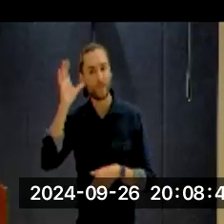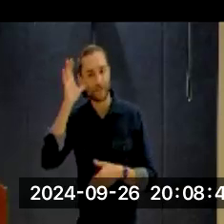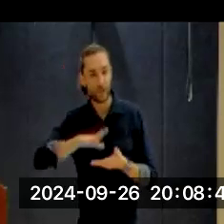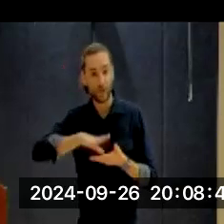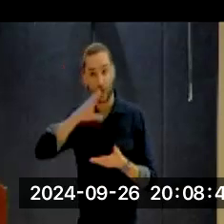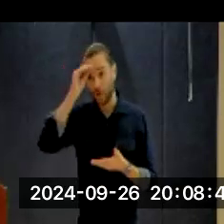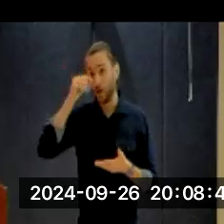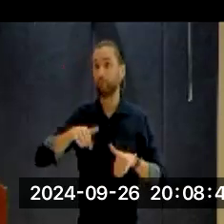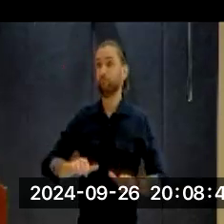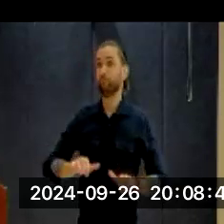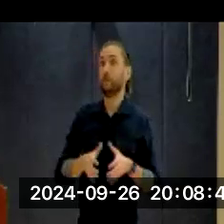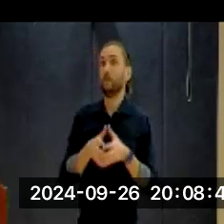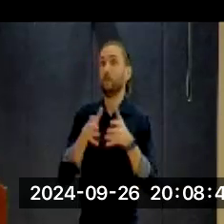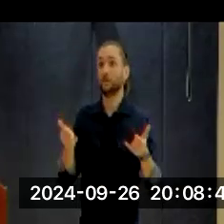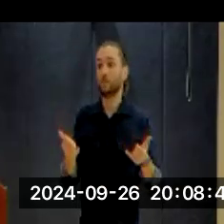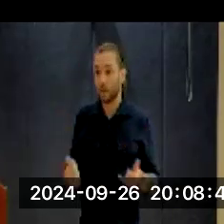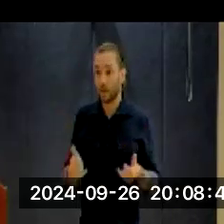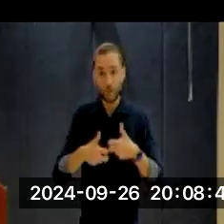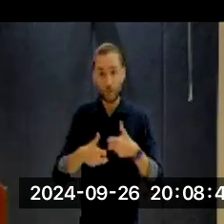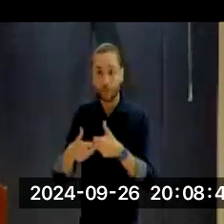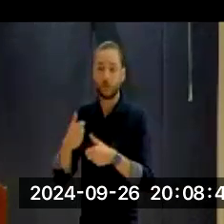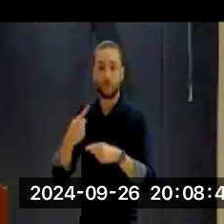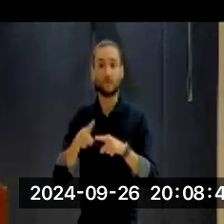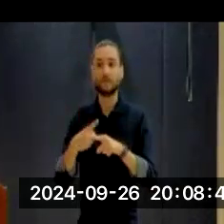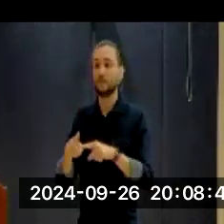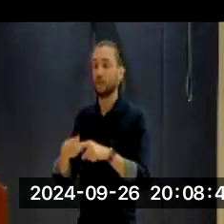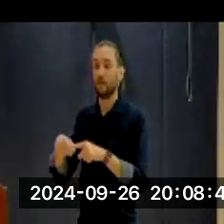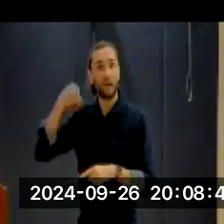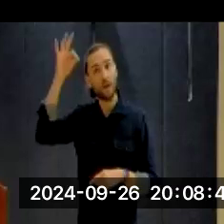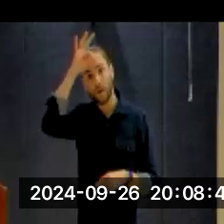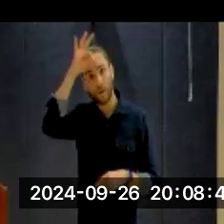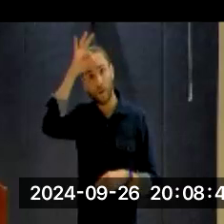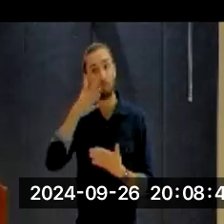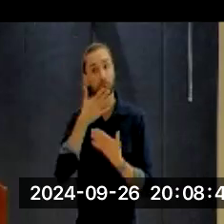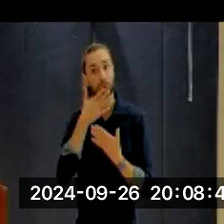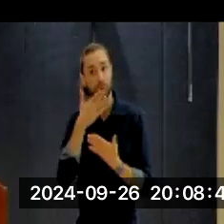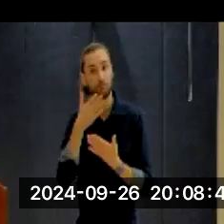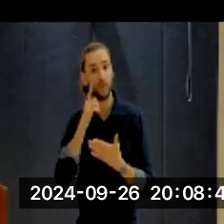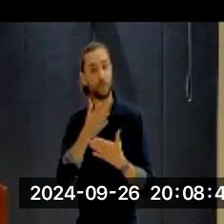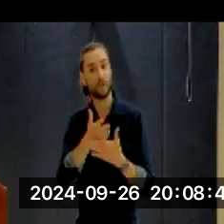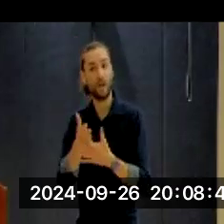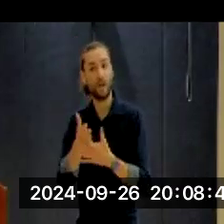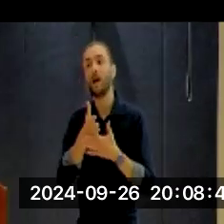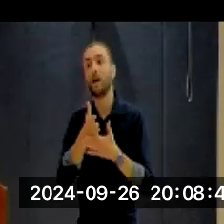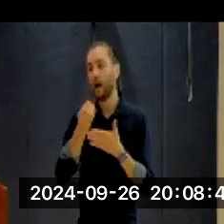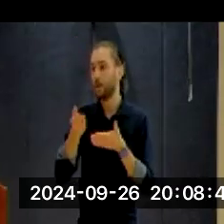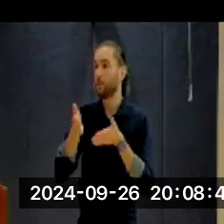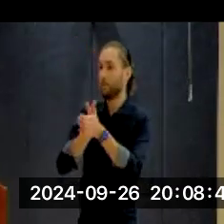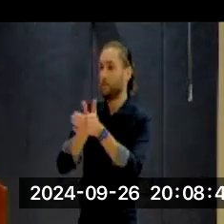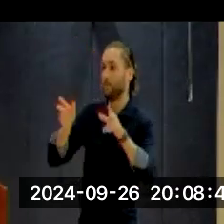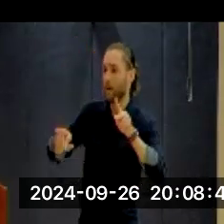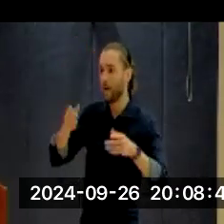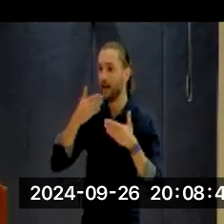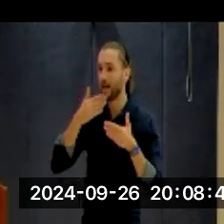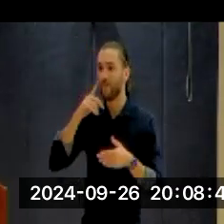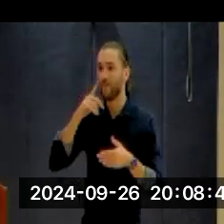lot tonight, a lot of the issues and I've never heard before. So again, thank you for that. And I know, to all the public, thank you for hanging